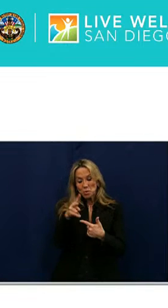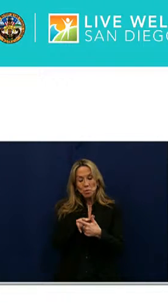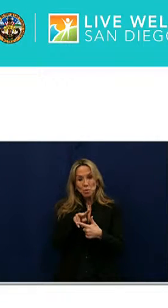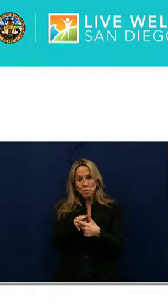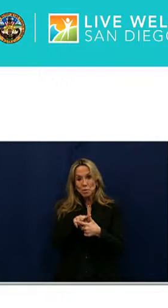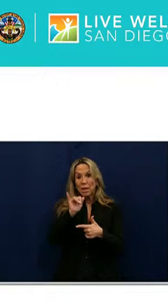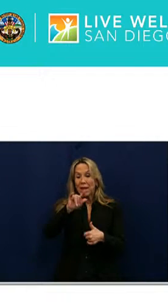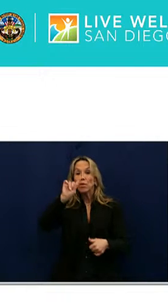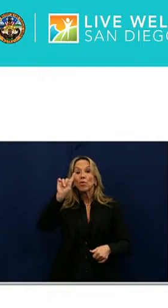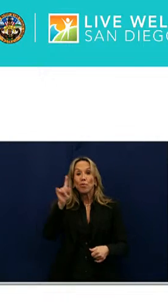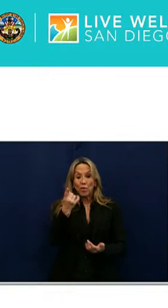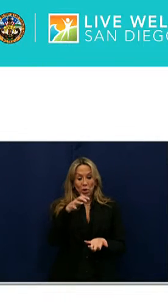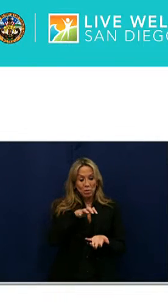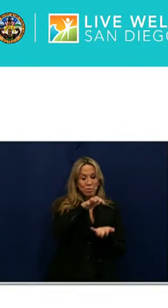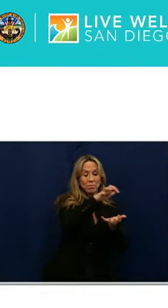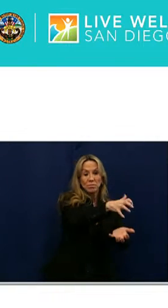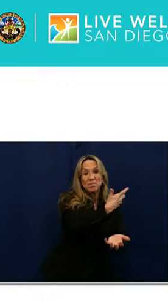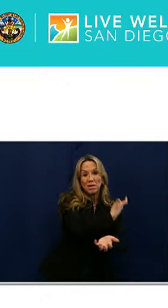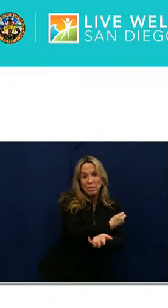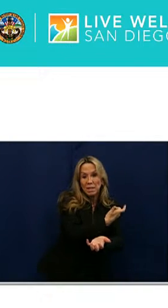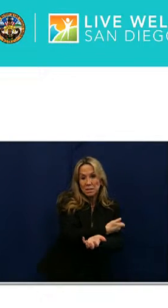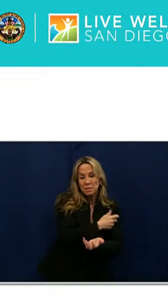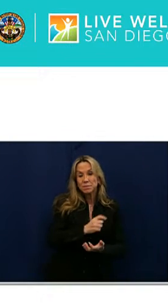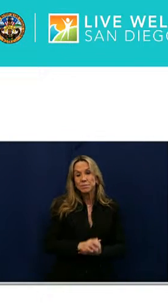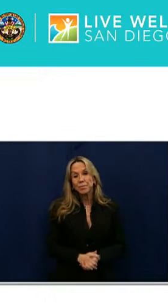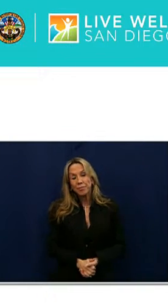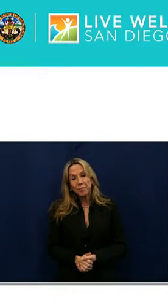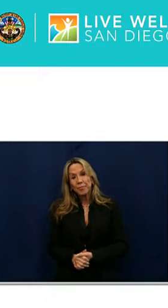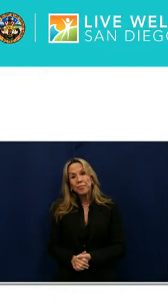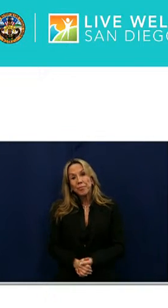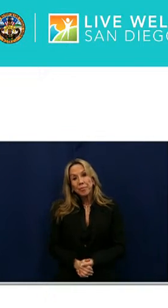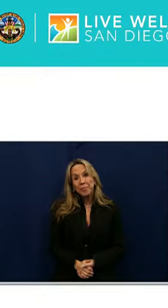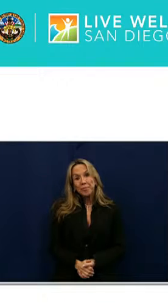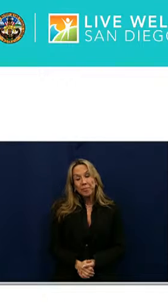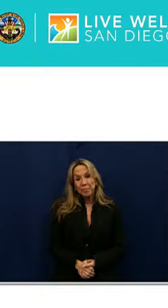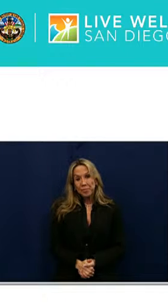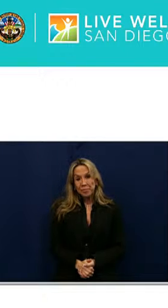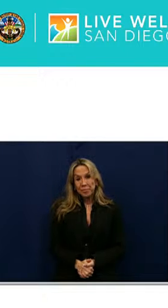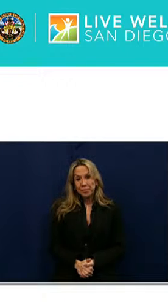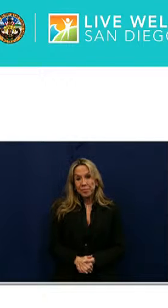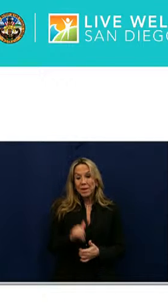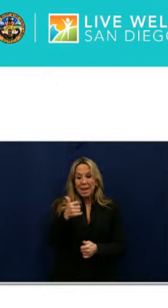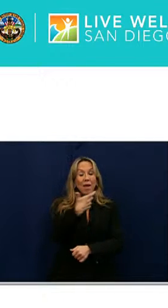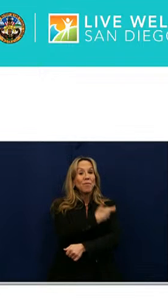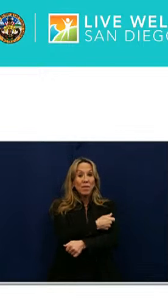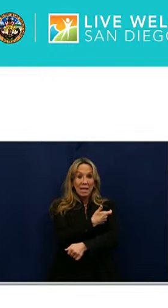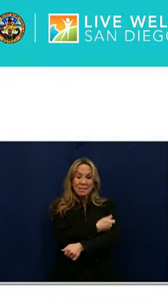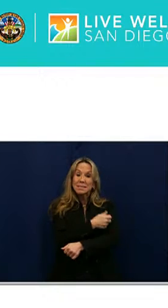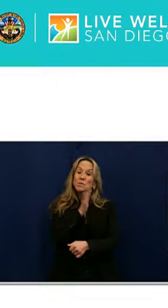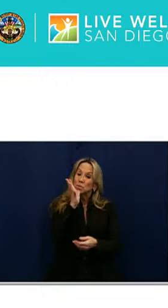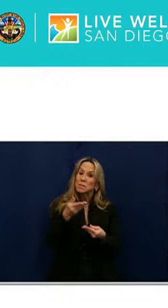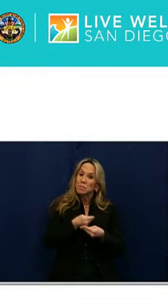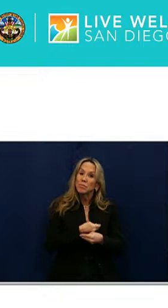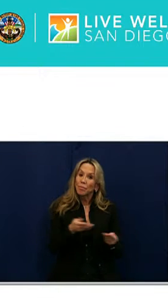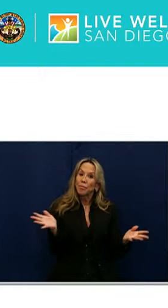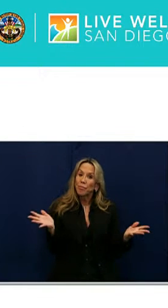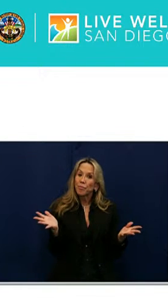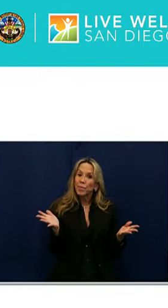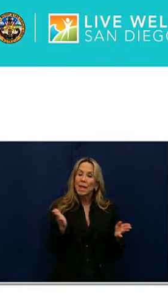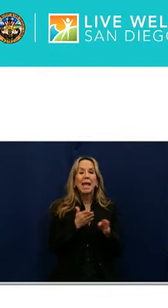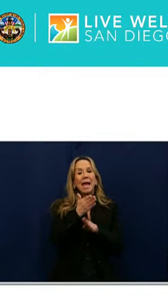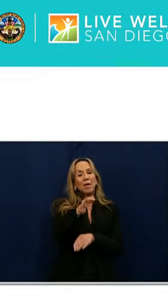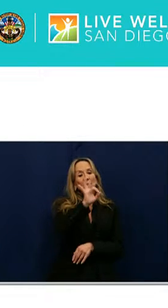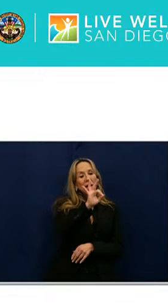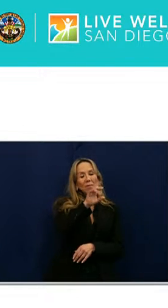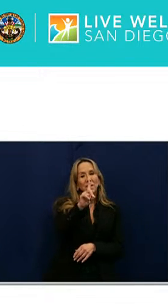the first round of vaccines will go. The vaccines will go out after the Food and